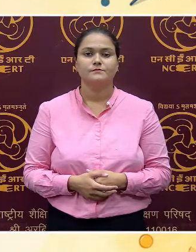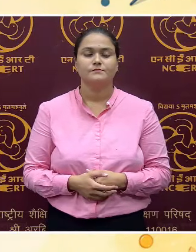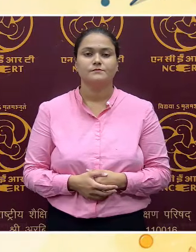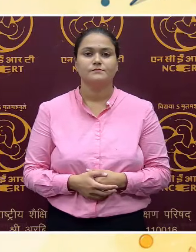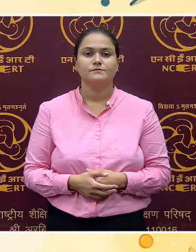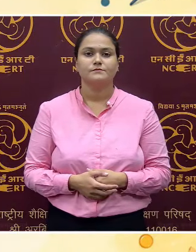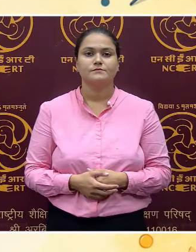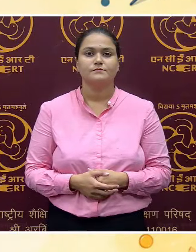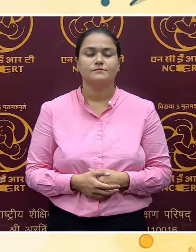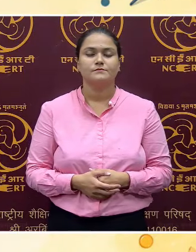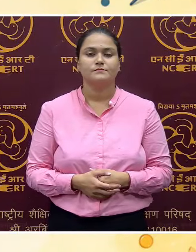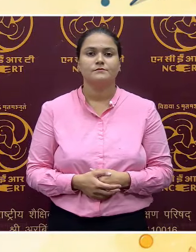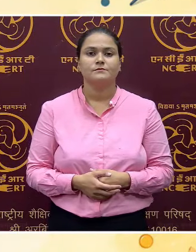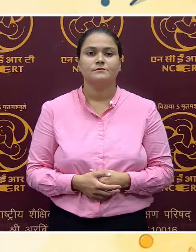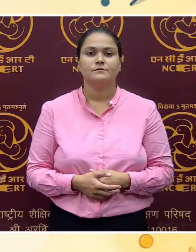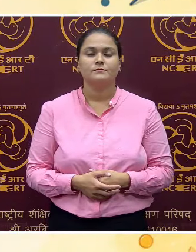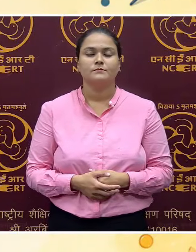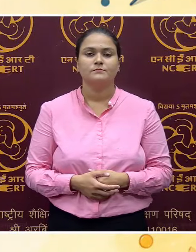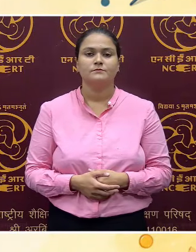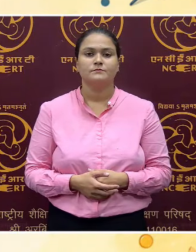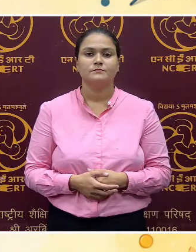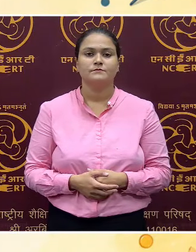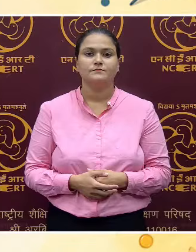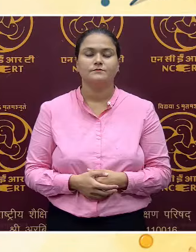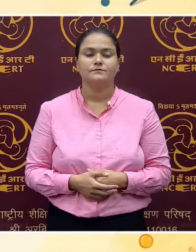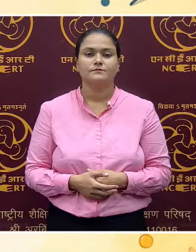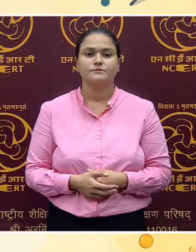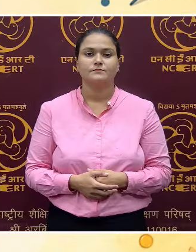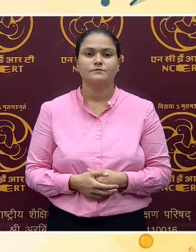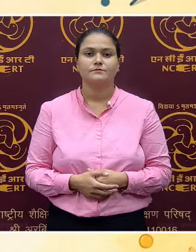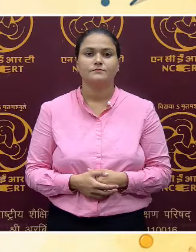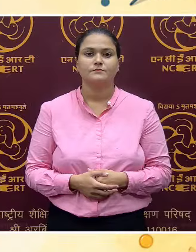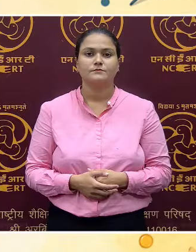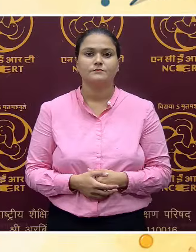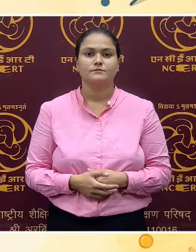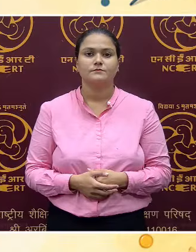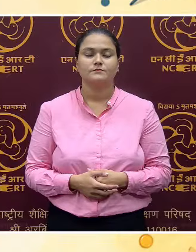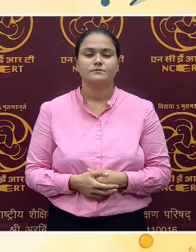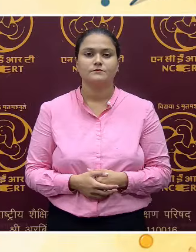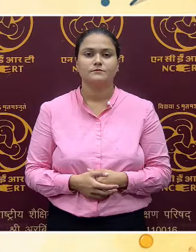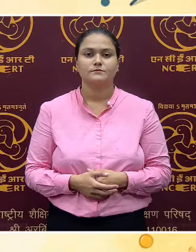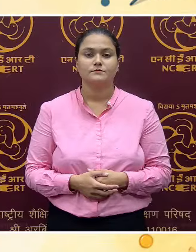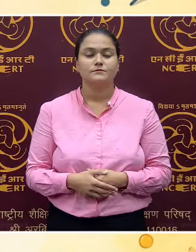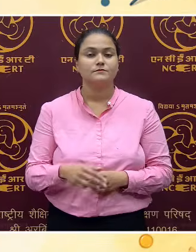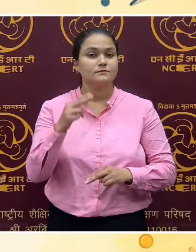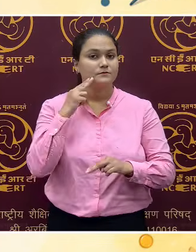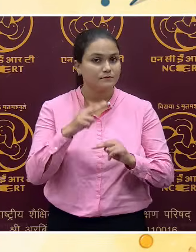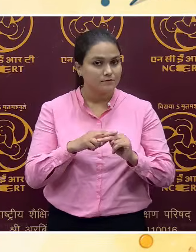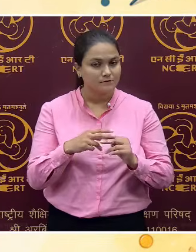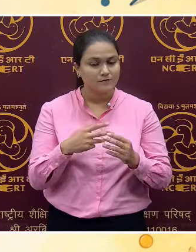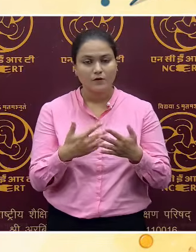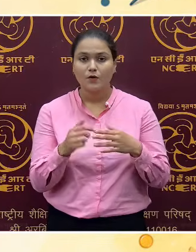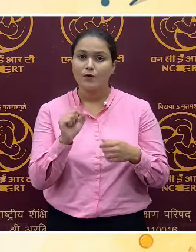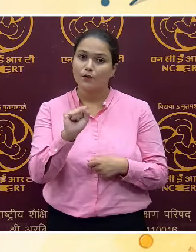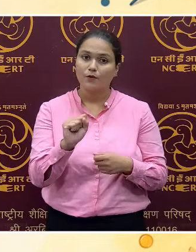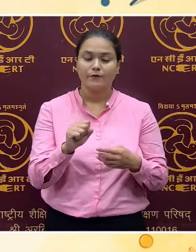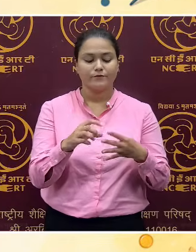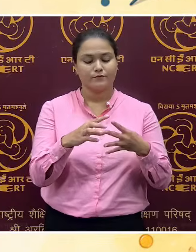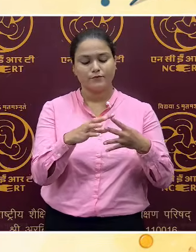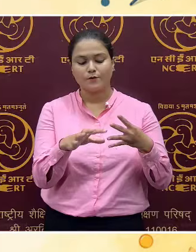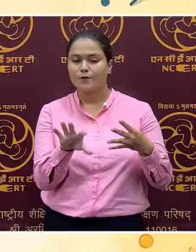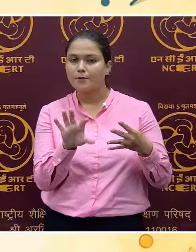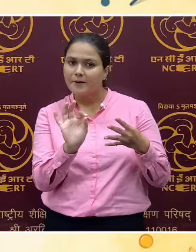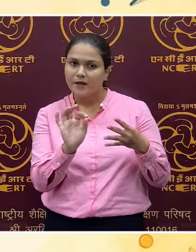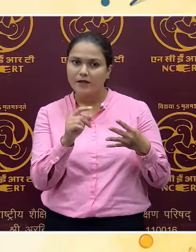We skipped the third, is it? We cannot skip. We have to pick either the right answer or the wrong answer. Then only we can